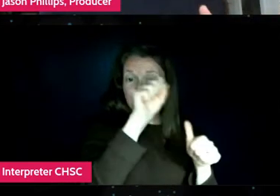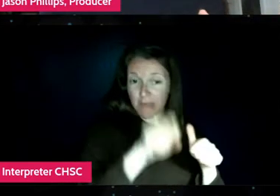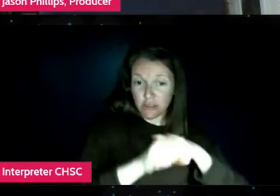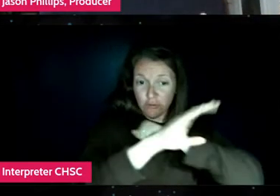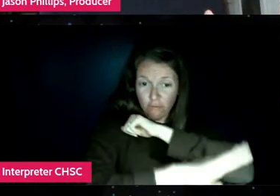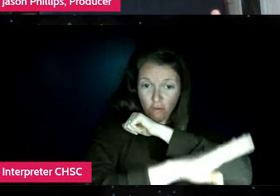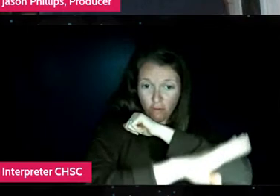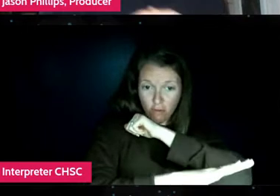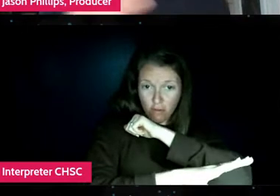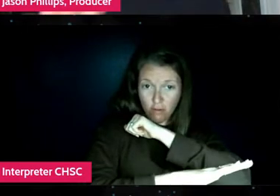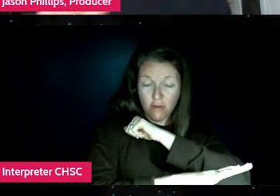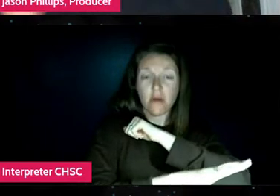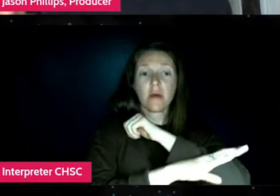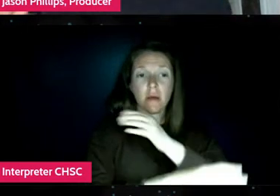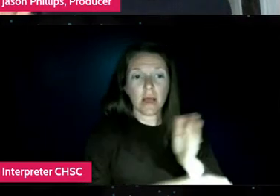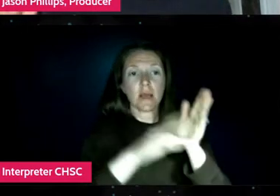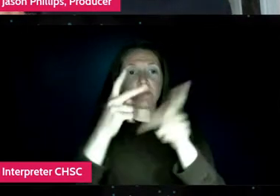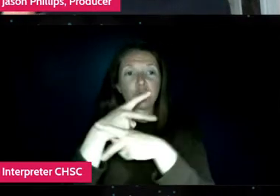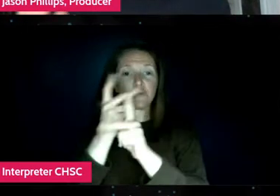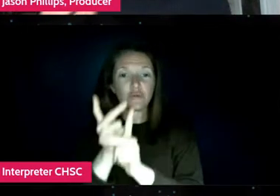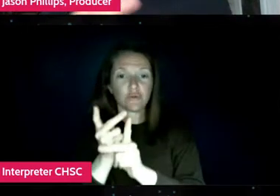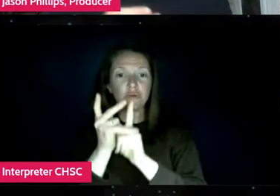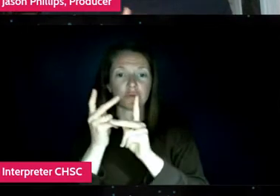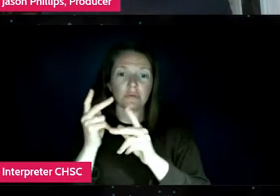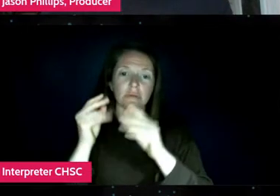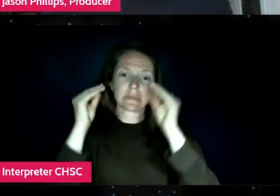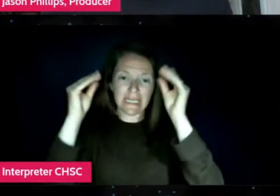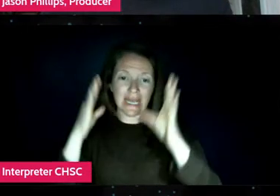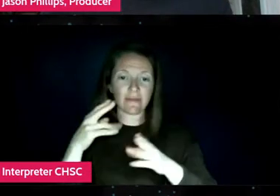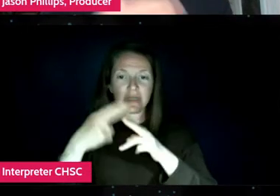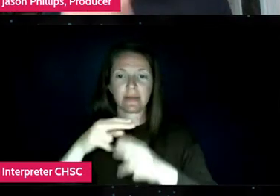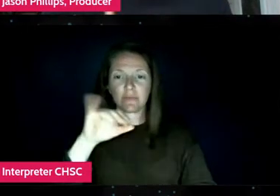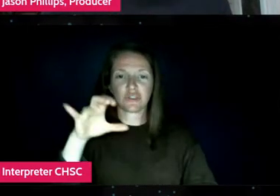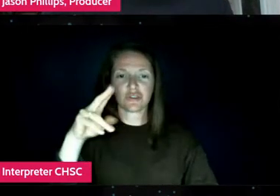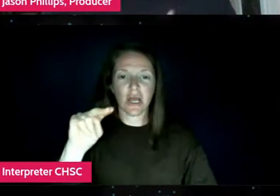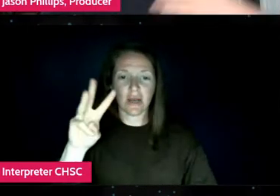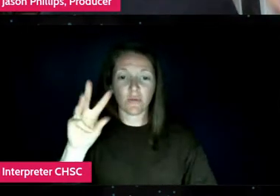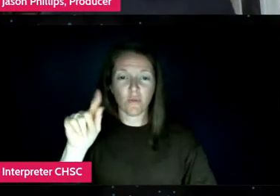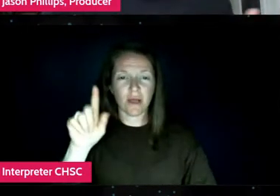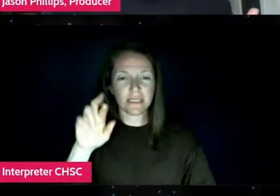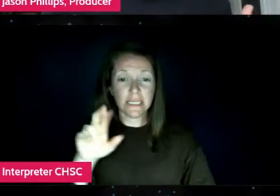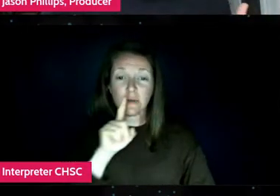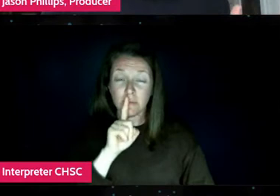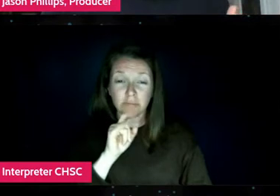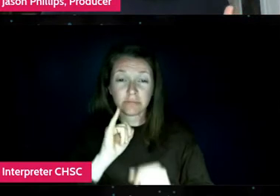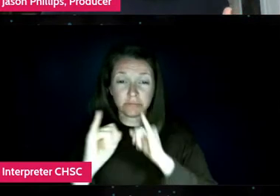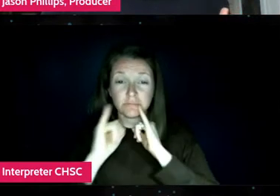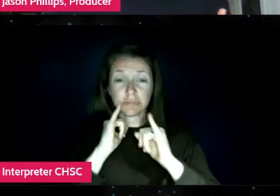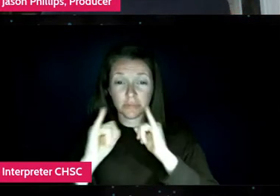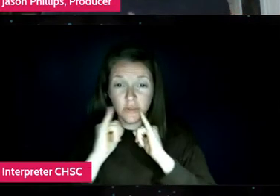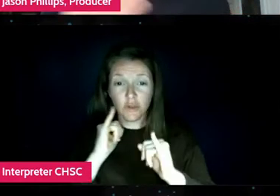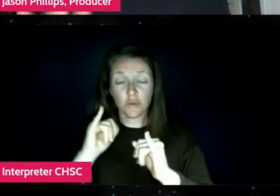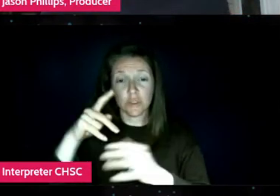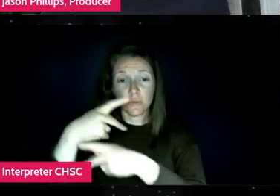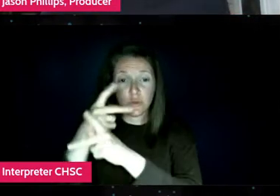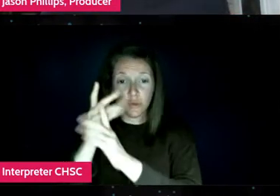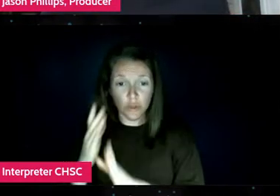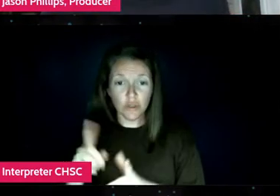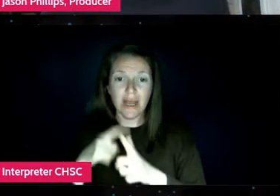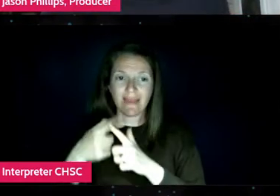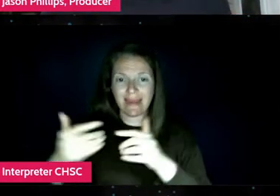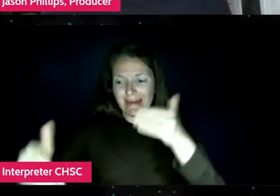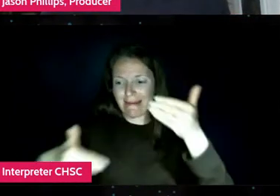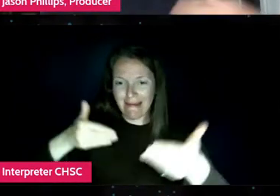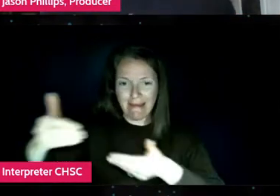then the producing faculty, John Watson, interviews producers, then hires three producers to come onto the project, sometimes